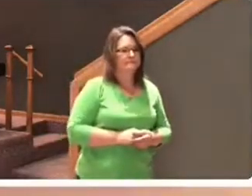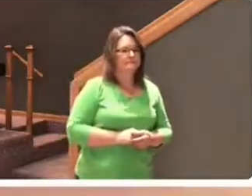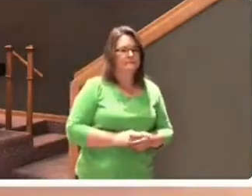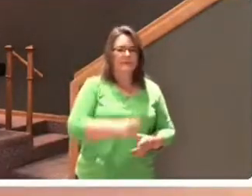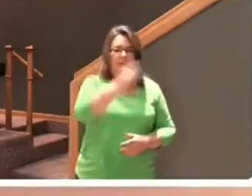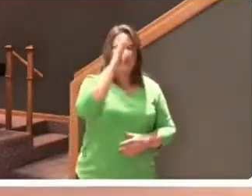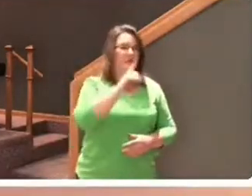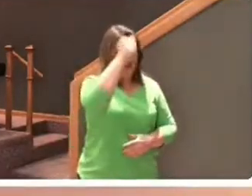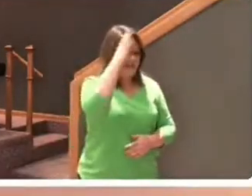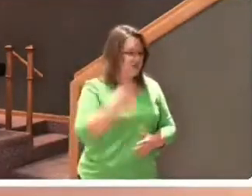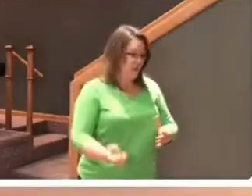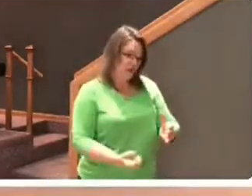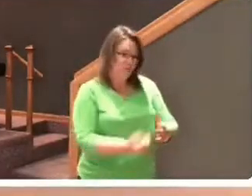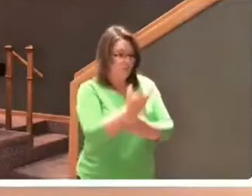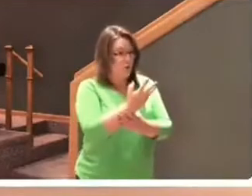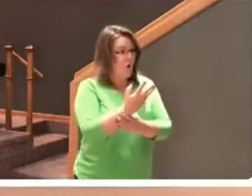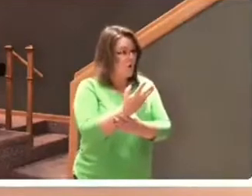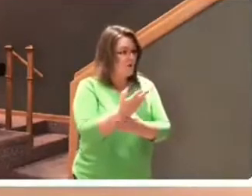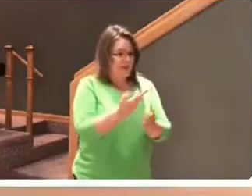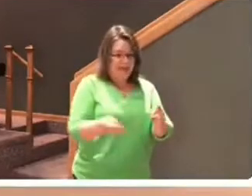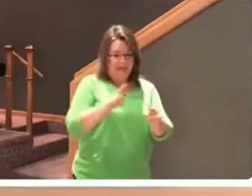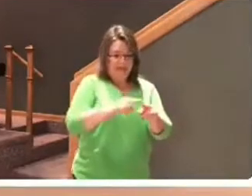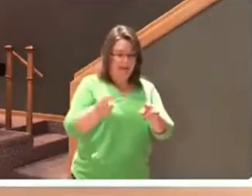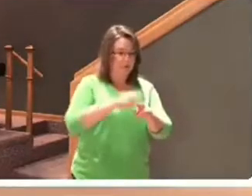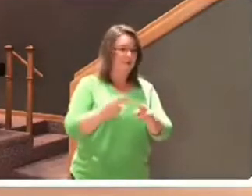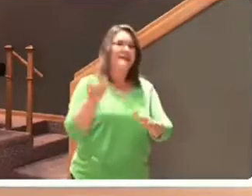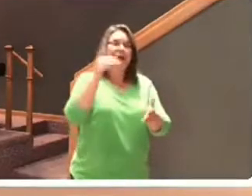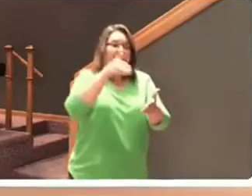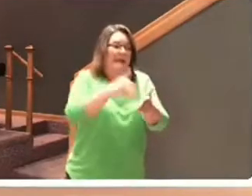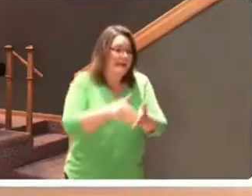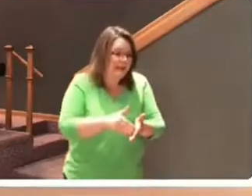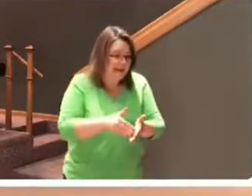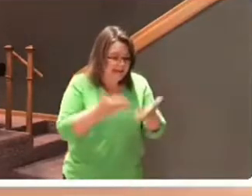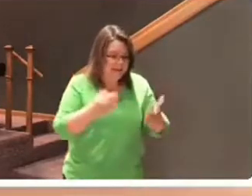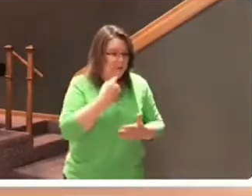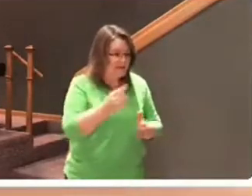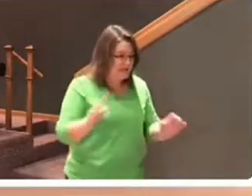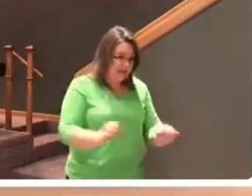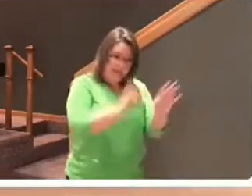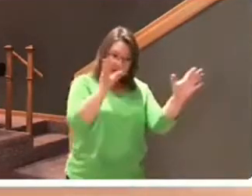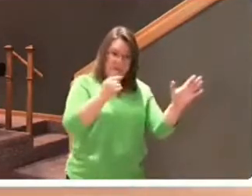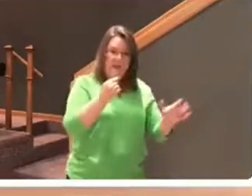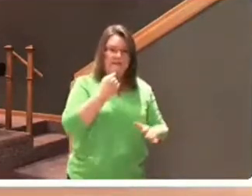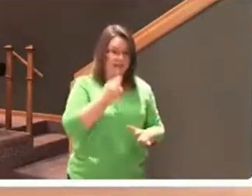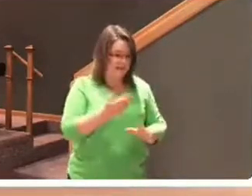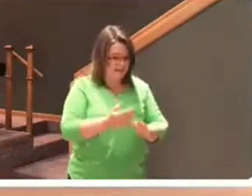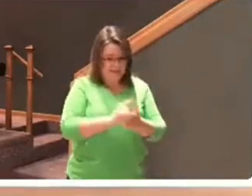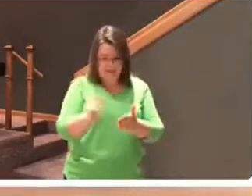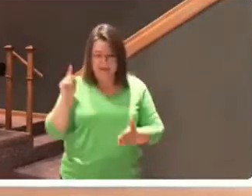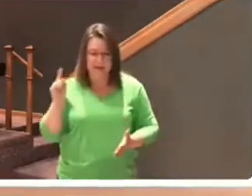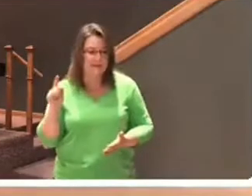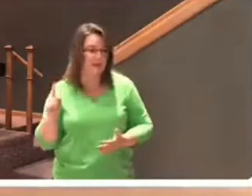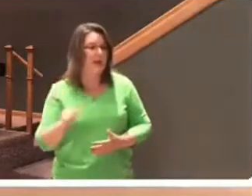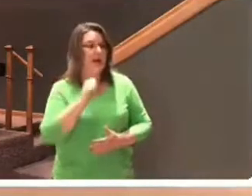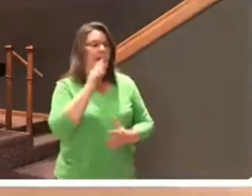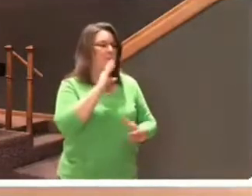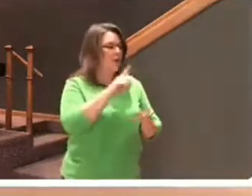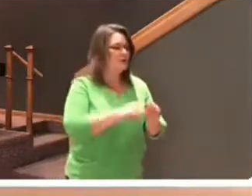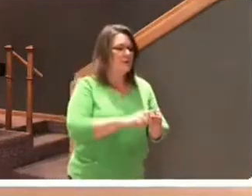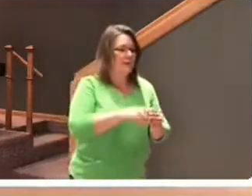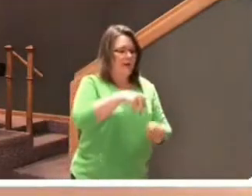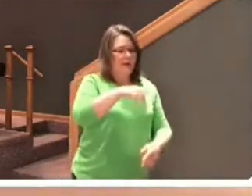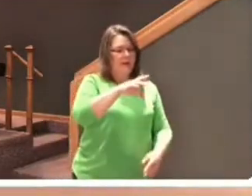God is a God of growth and increase. And again, let me say this clearly, as I said last week, I am not talking about